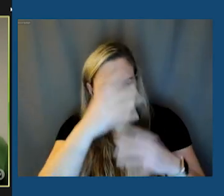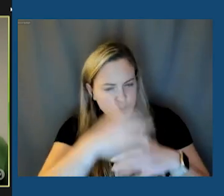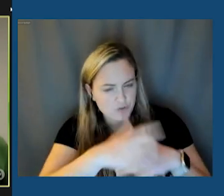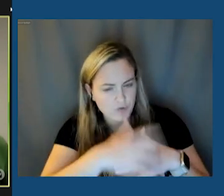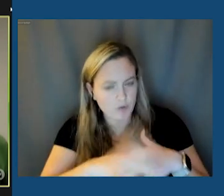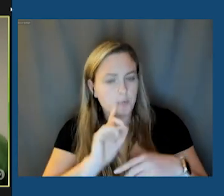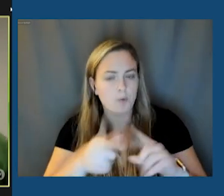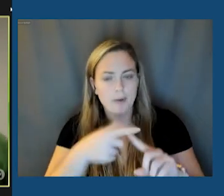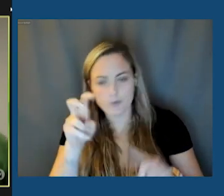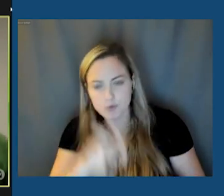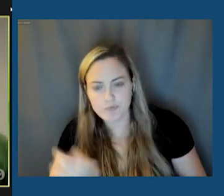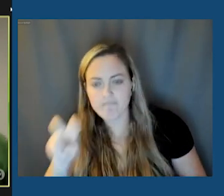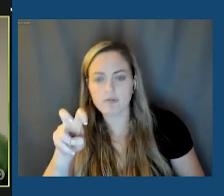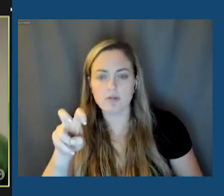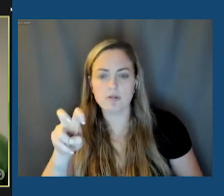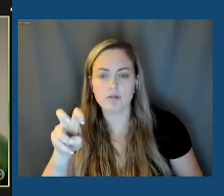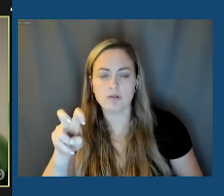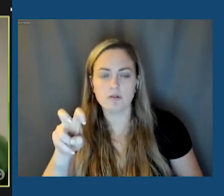travel